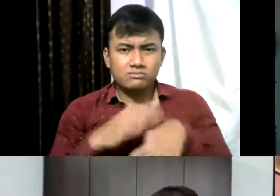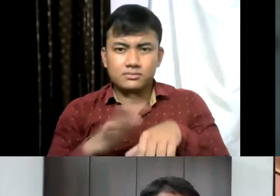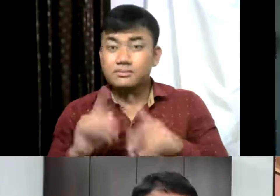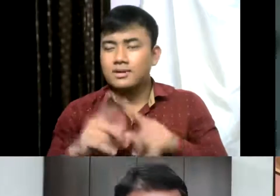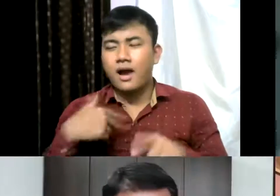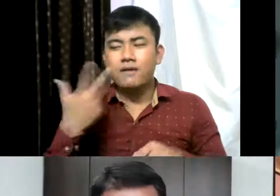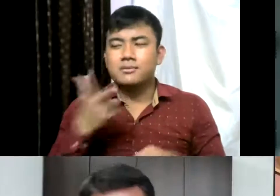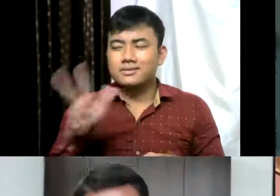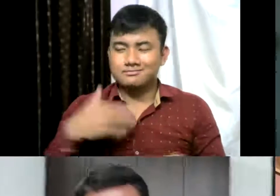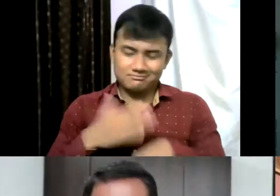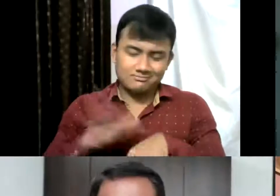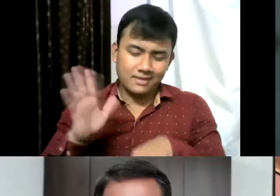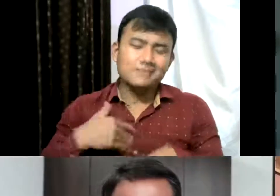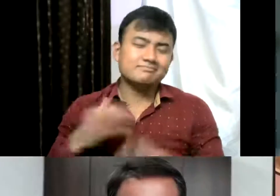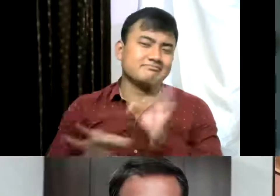stuff, right?